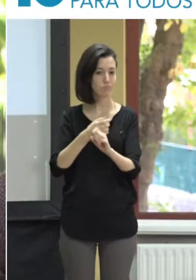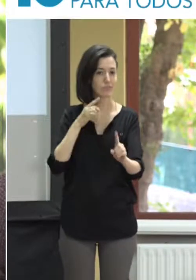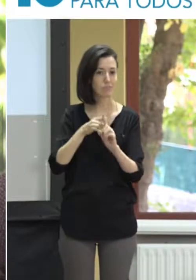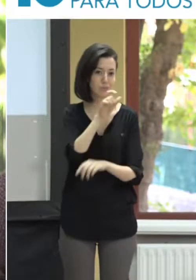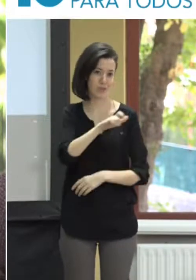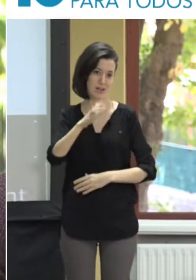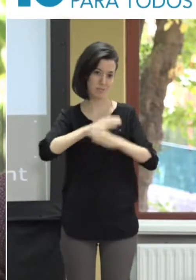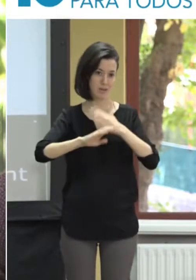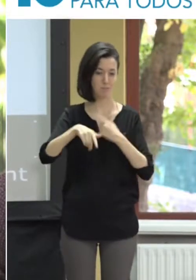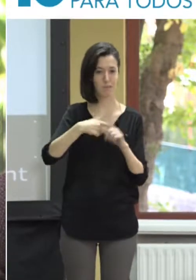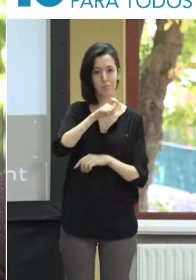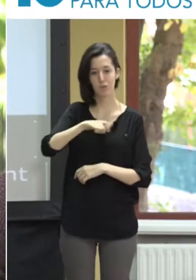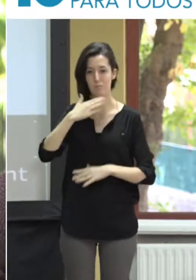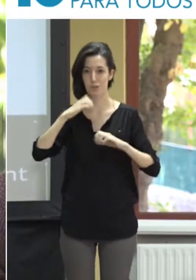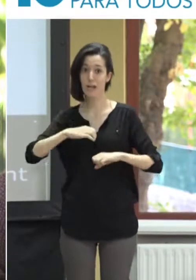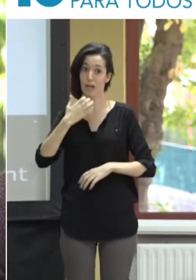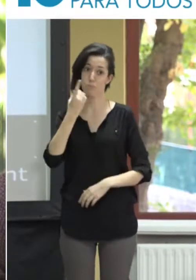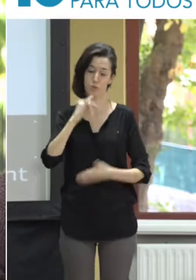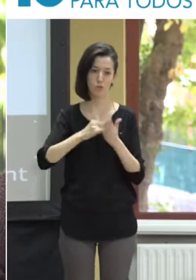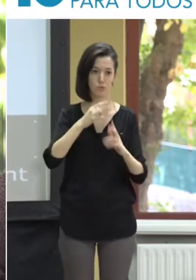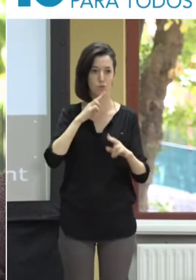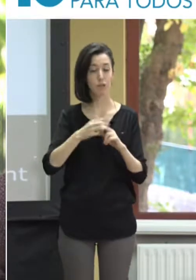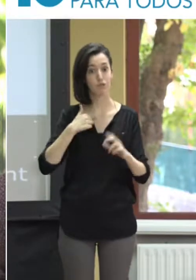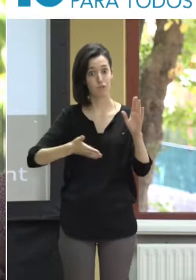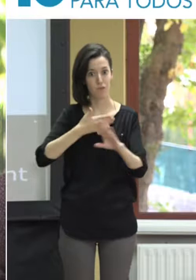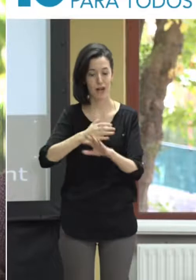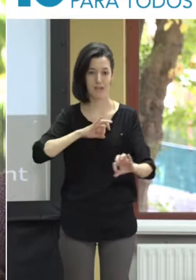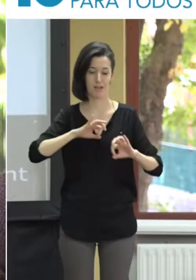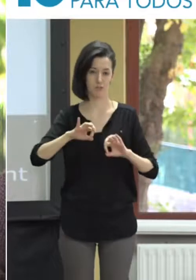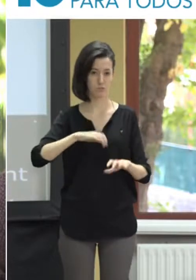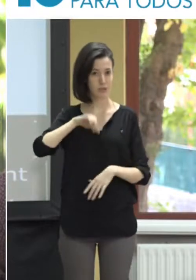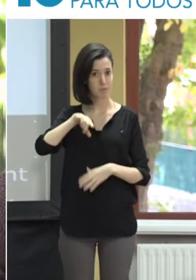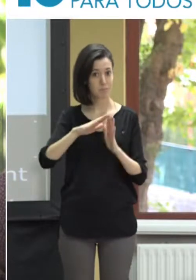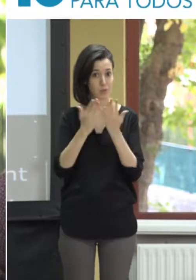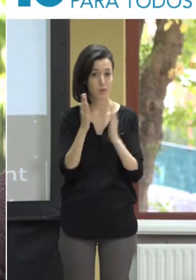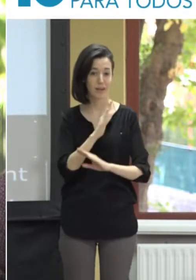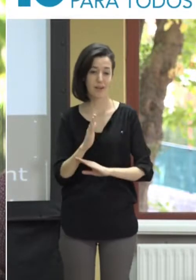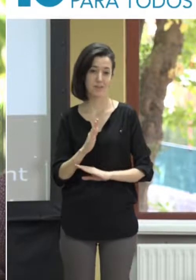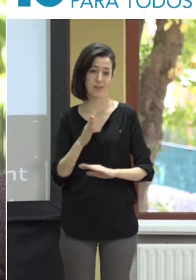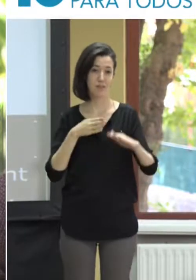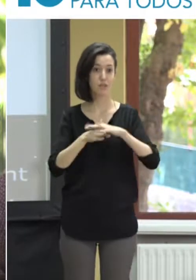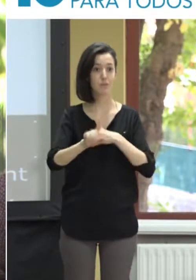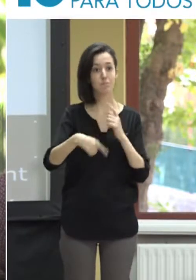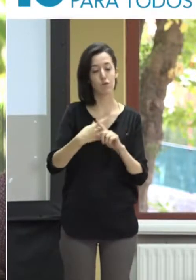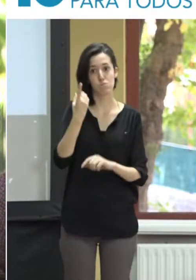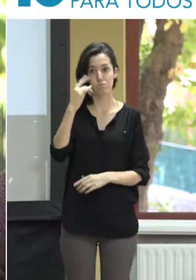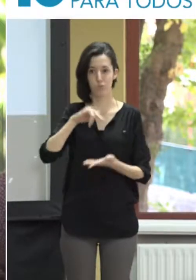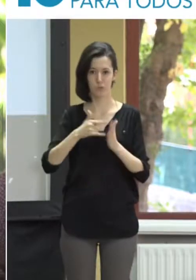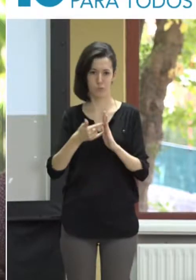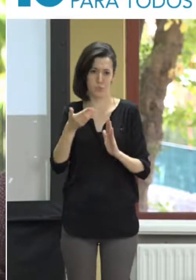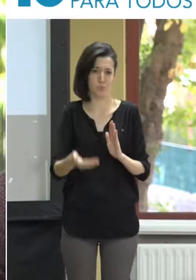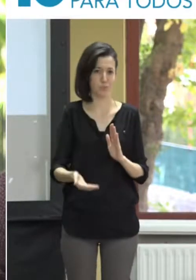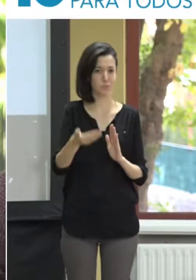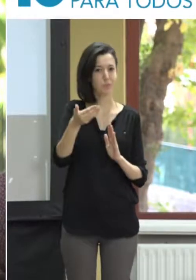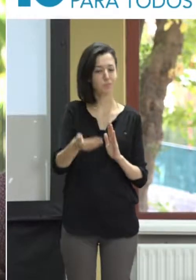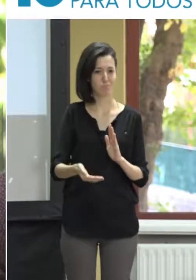people, amongst them the Yo Voy al Teatro, Bibliotecas Accesibles, and a project which is really